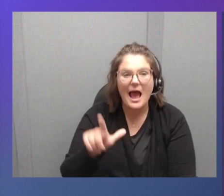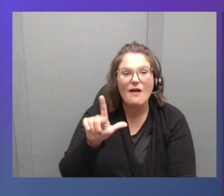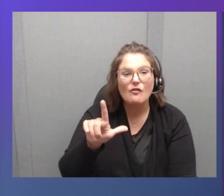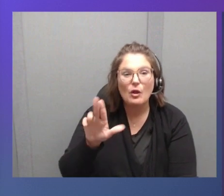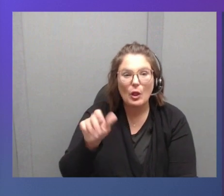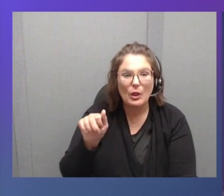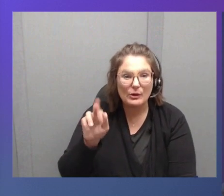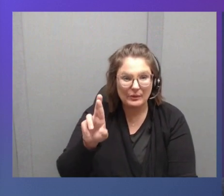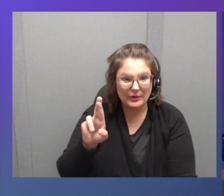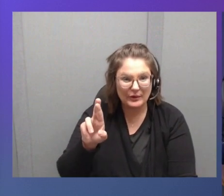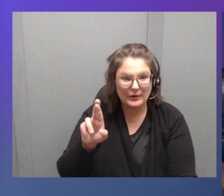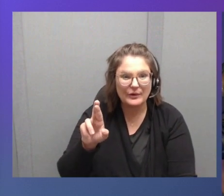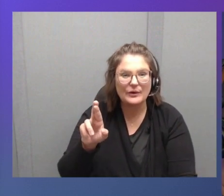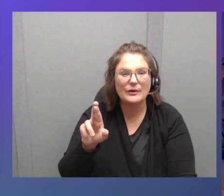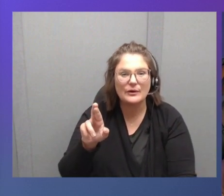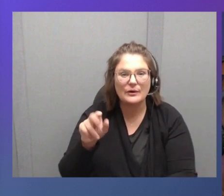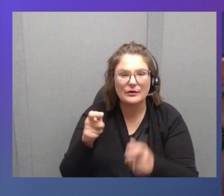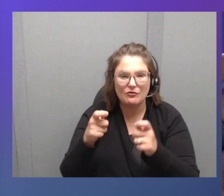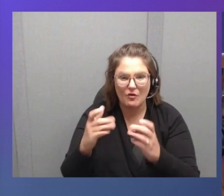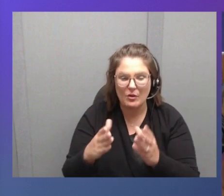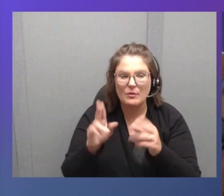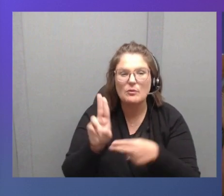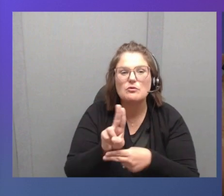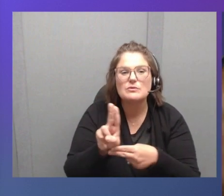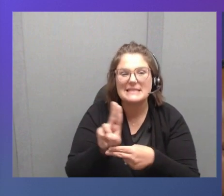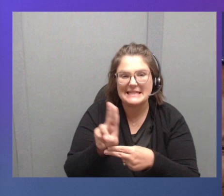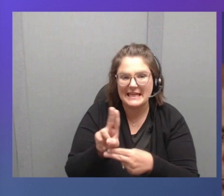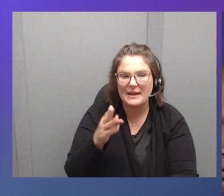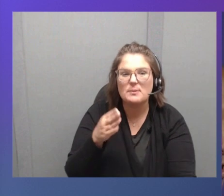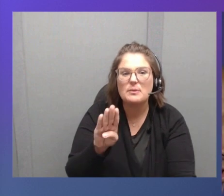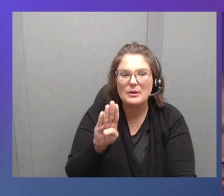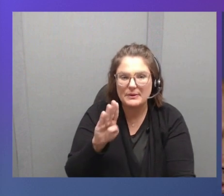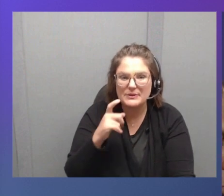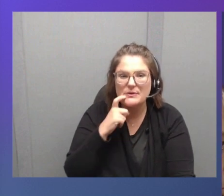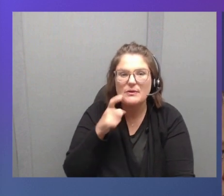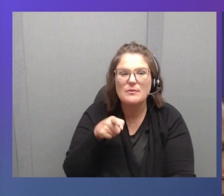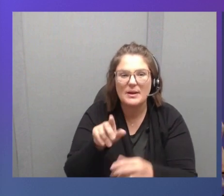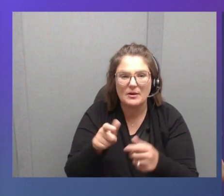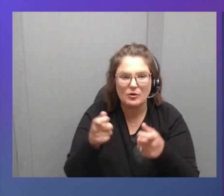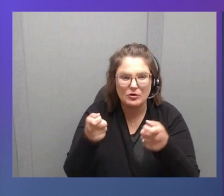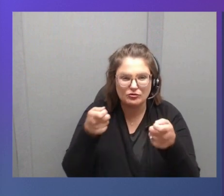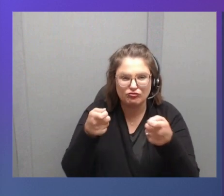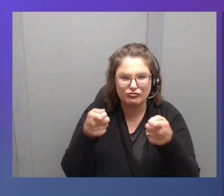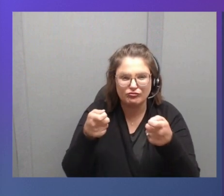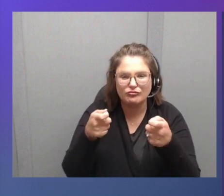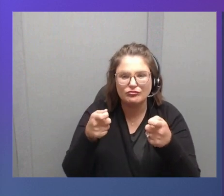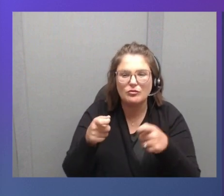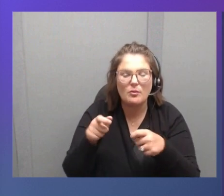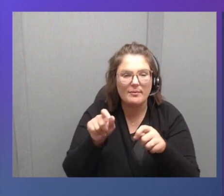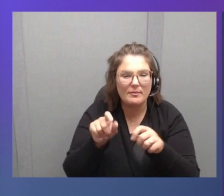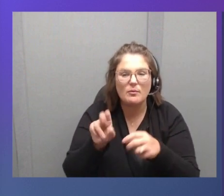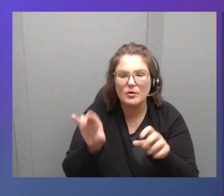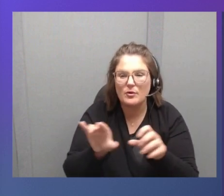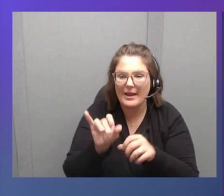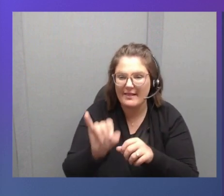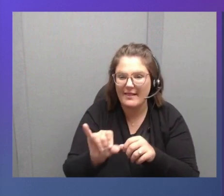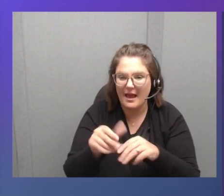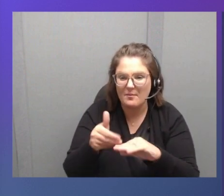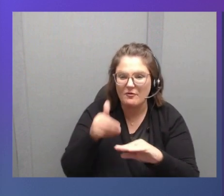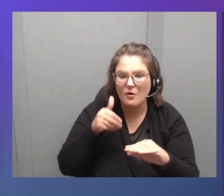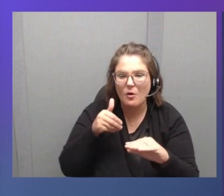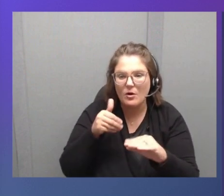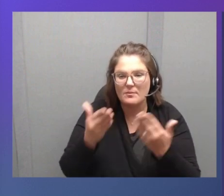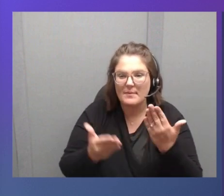wireless controller there. So using Bluetooth, we can certainly steer that and control that. We were doing that in Embedded World earlier this year also. Okay. So yeah, they might make a